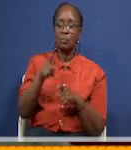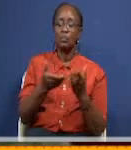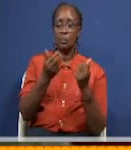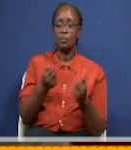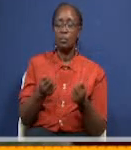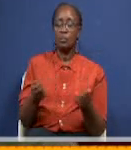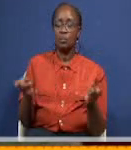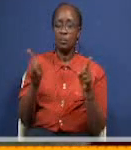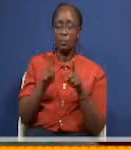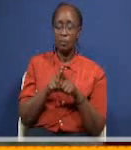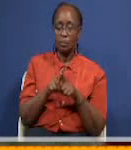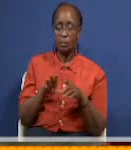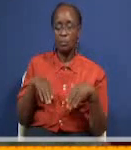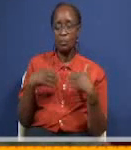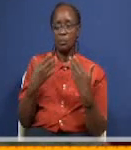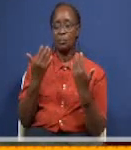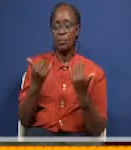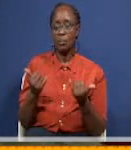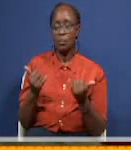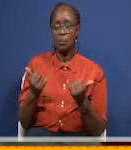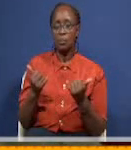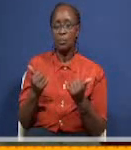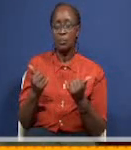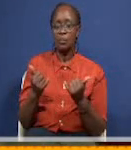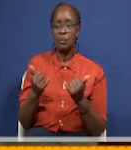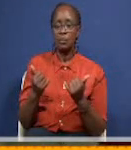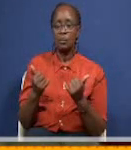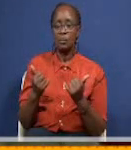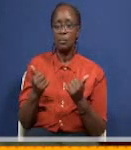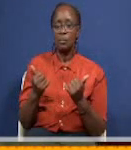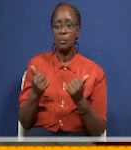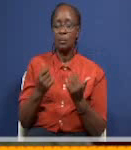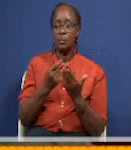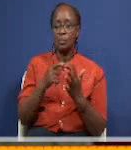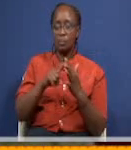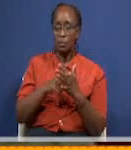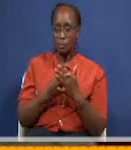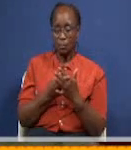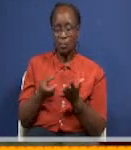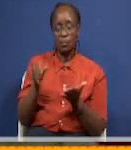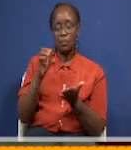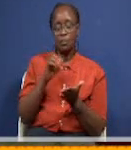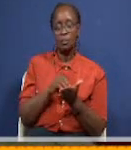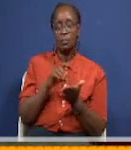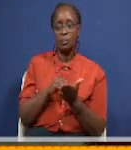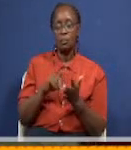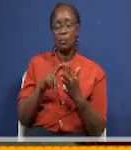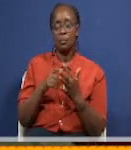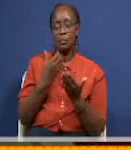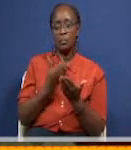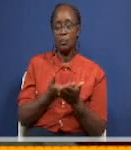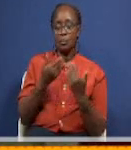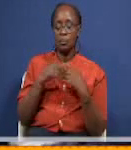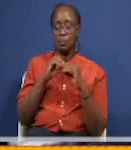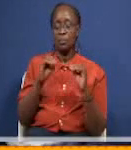Speaker, itakuanje kwamba walio olodhesha mastaka ya liwa panakosa kuleta ushahidi,